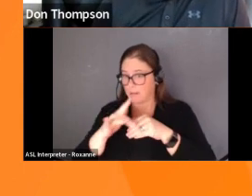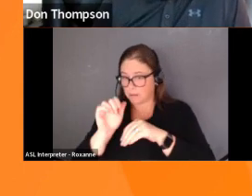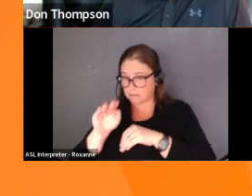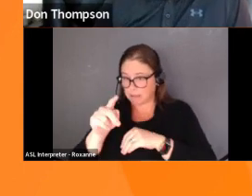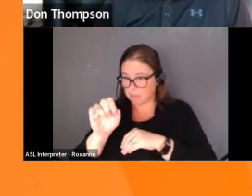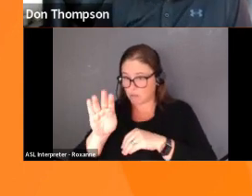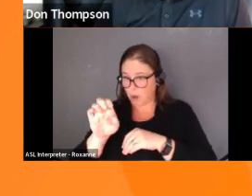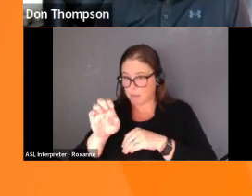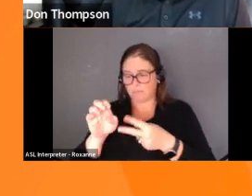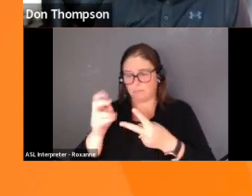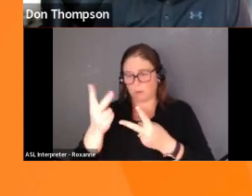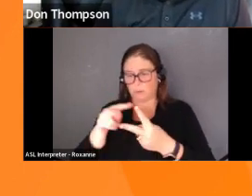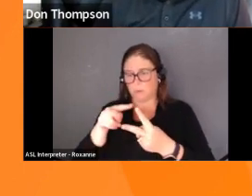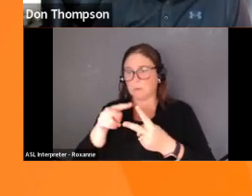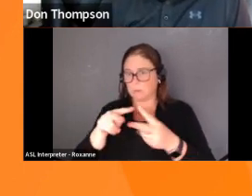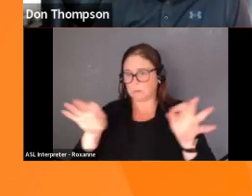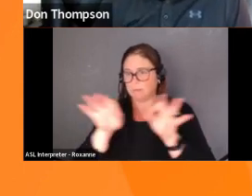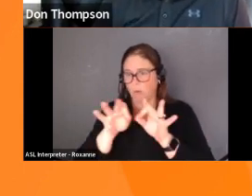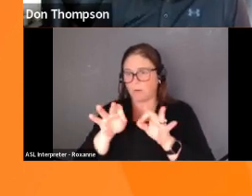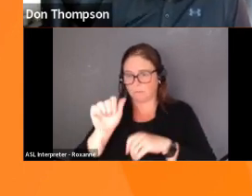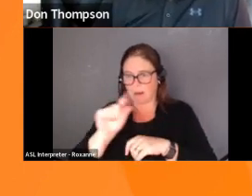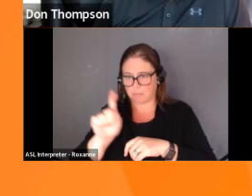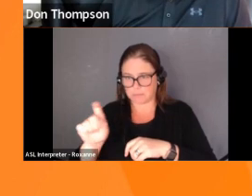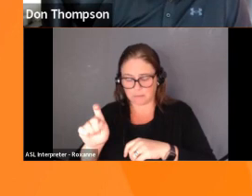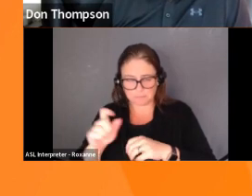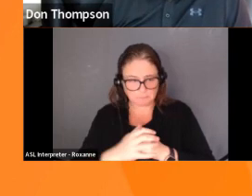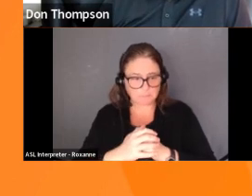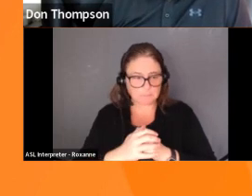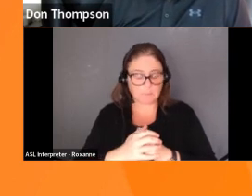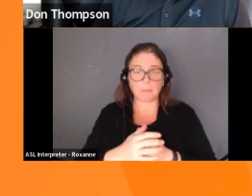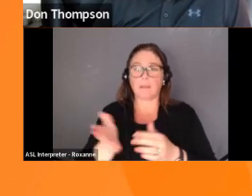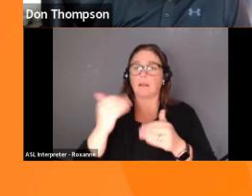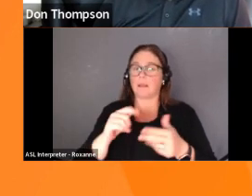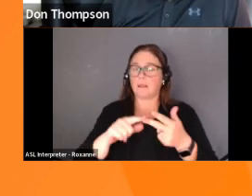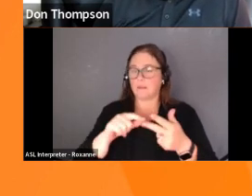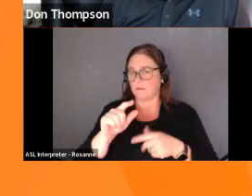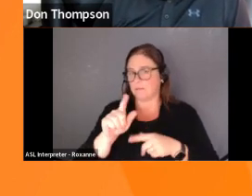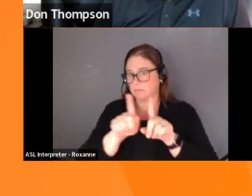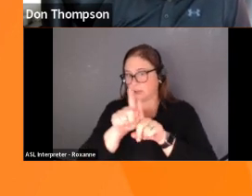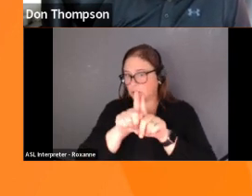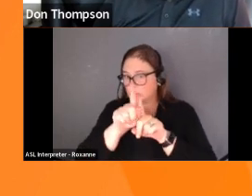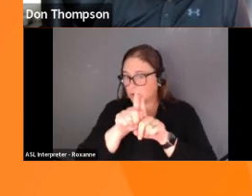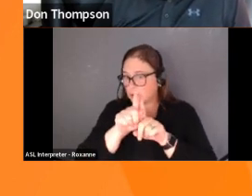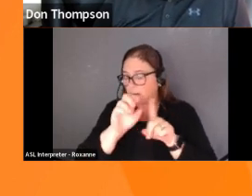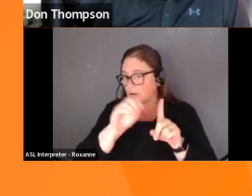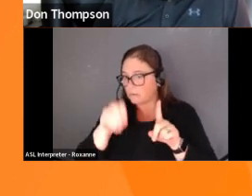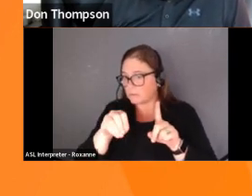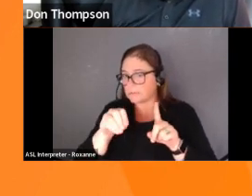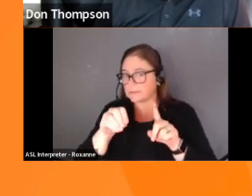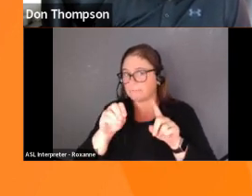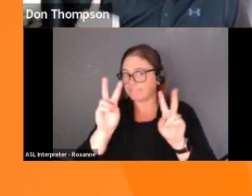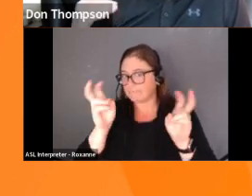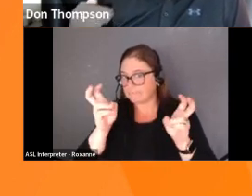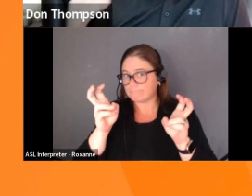And lastly, that seller rating that I talked about. So Amazon is going to make sure that sellers who have a better seller